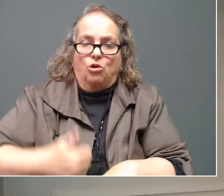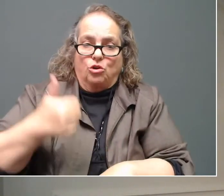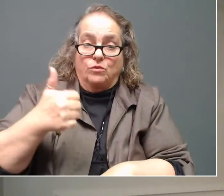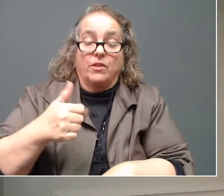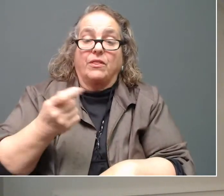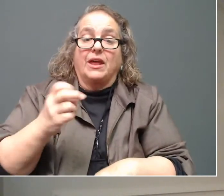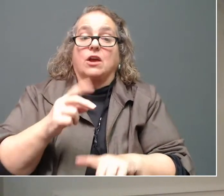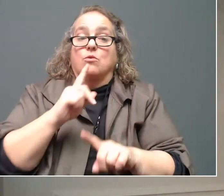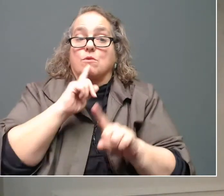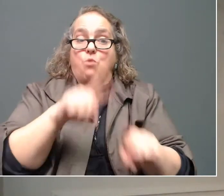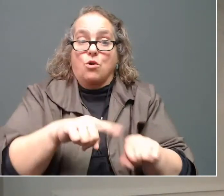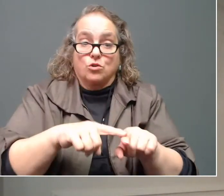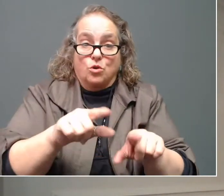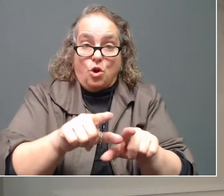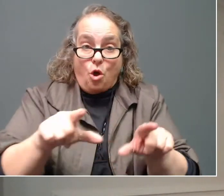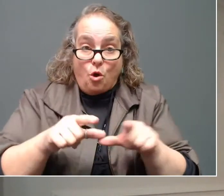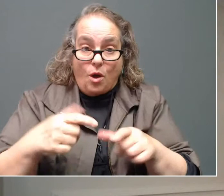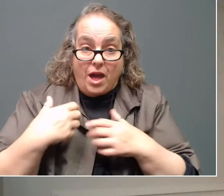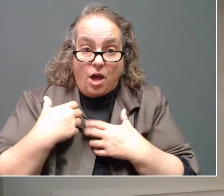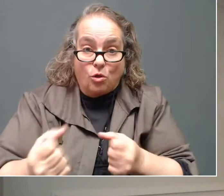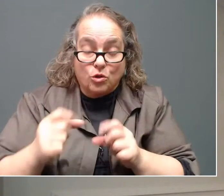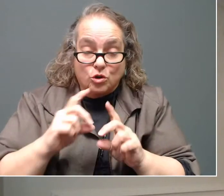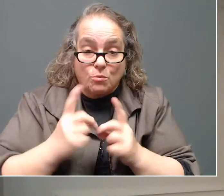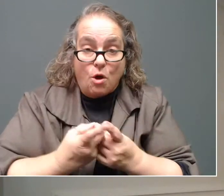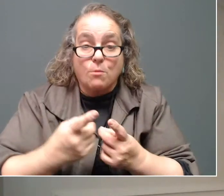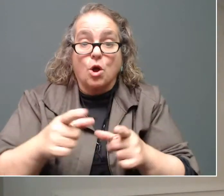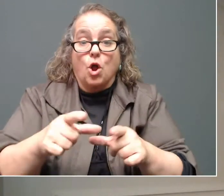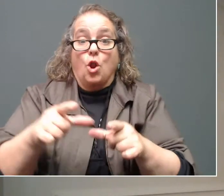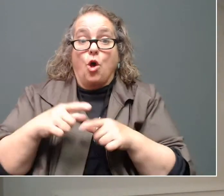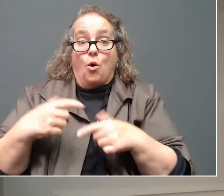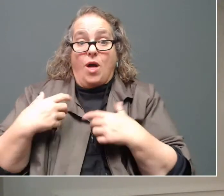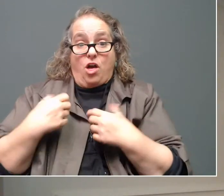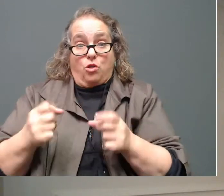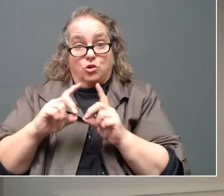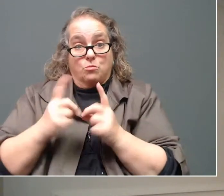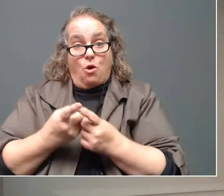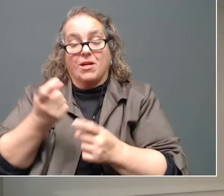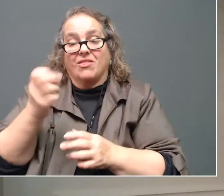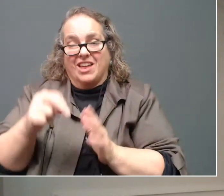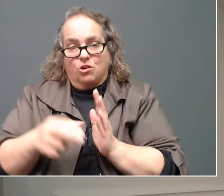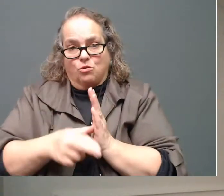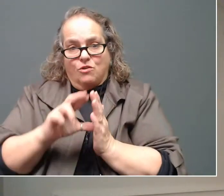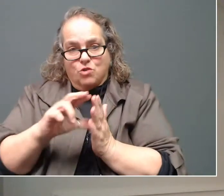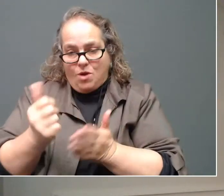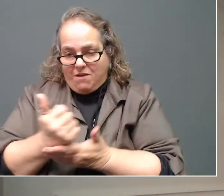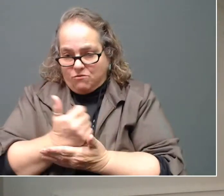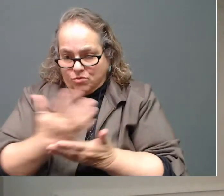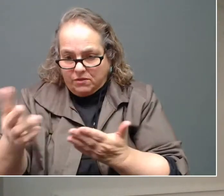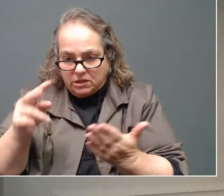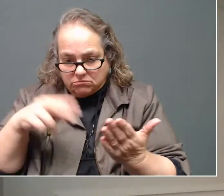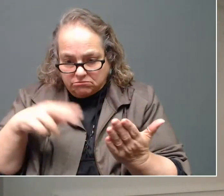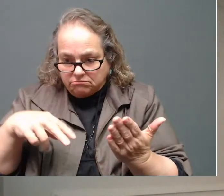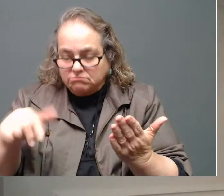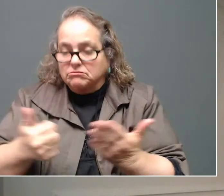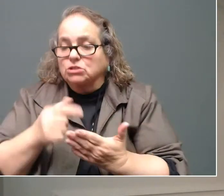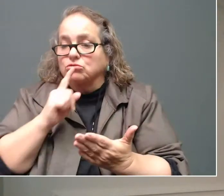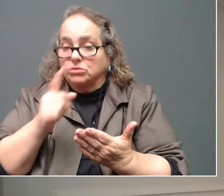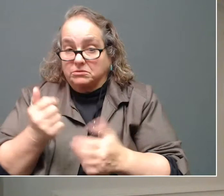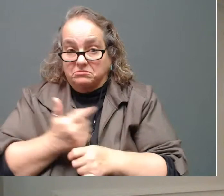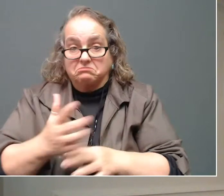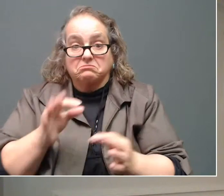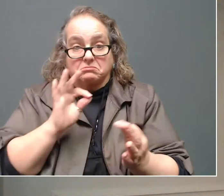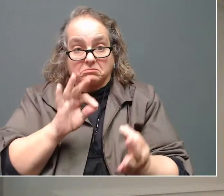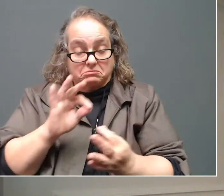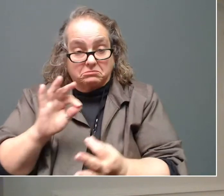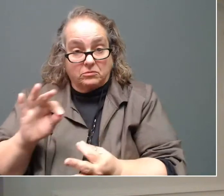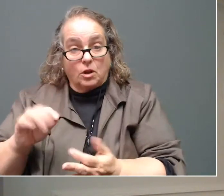health department. The local health department then has to review those materials and make sure things are in order. And once they've